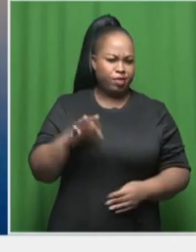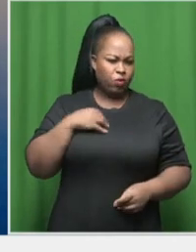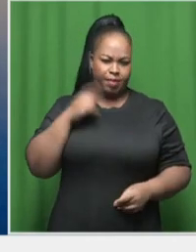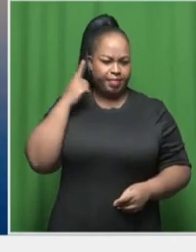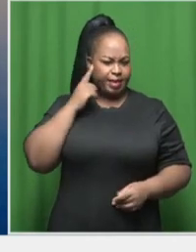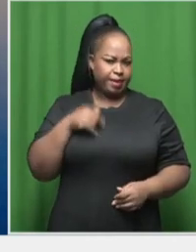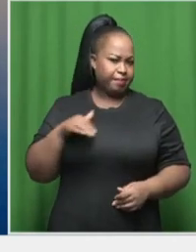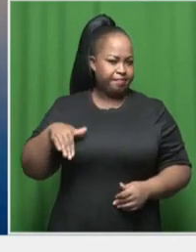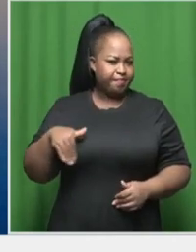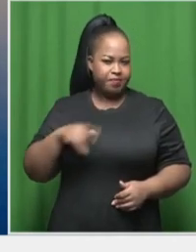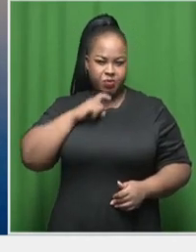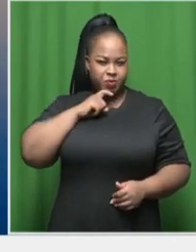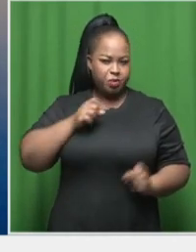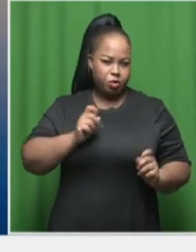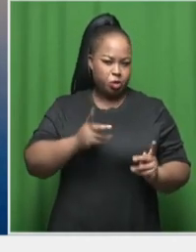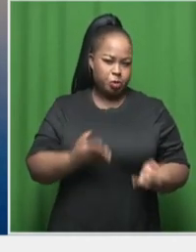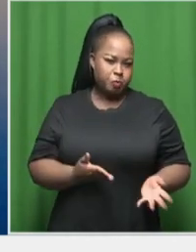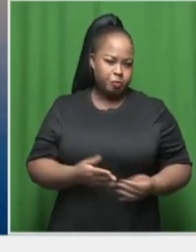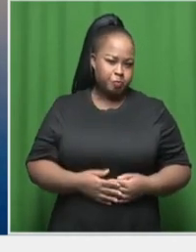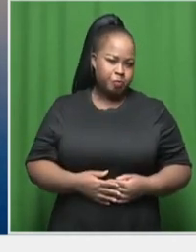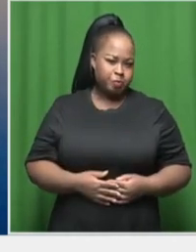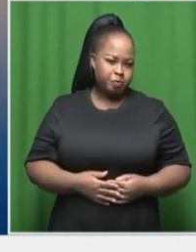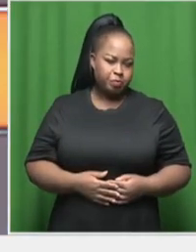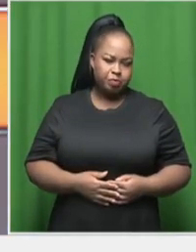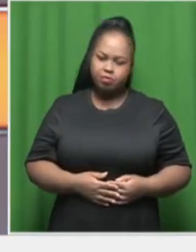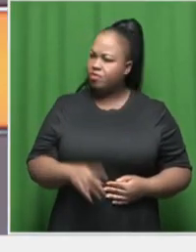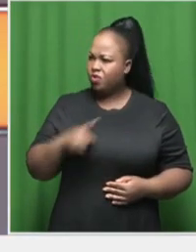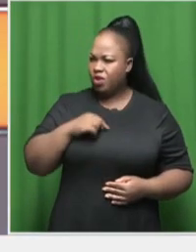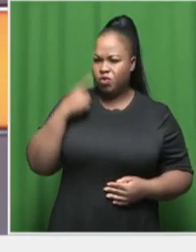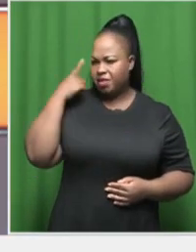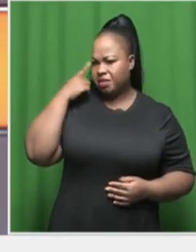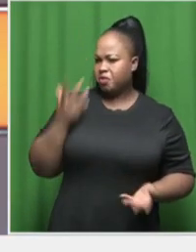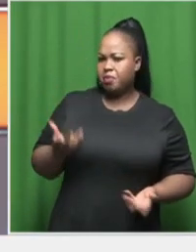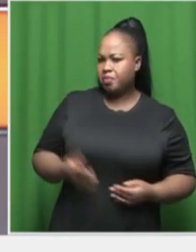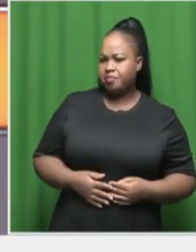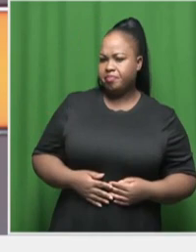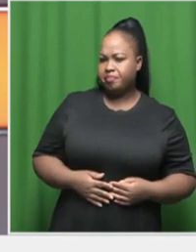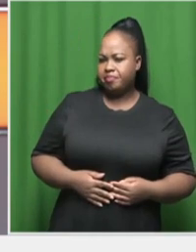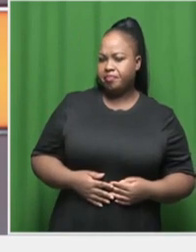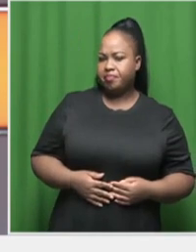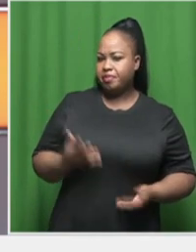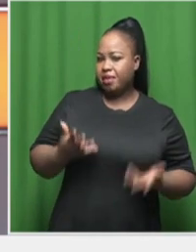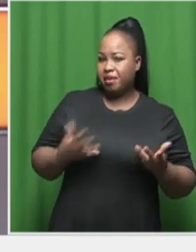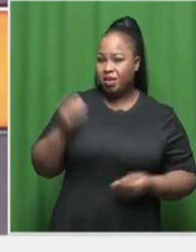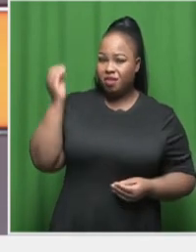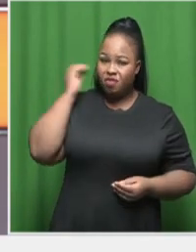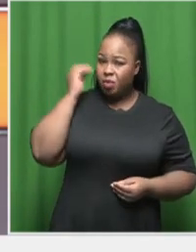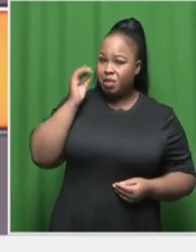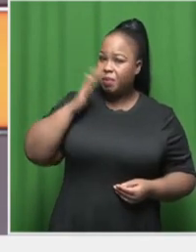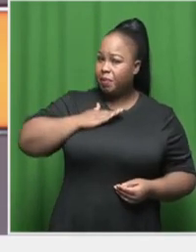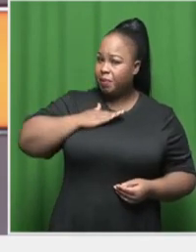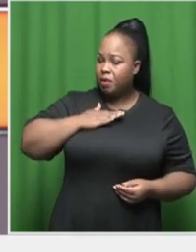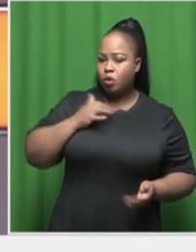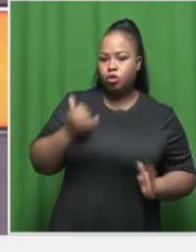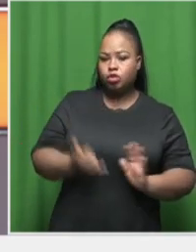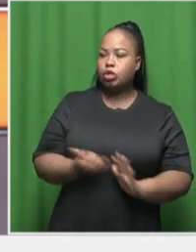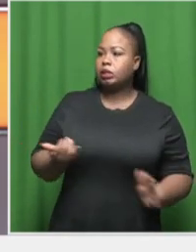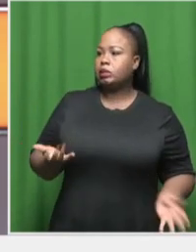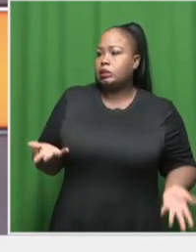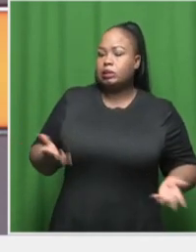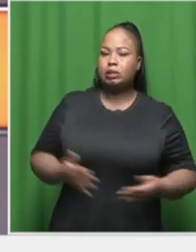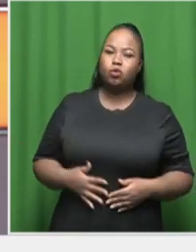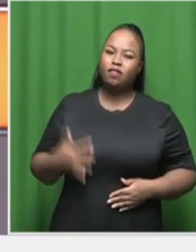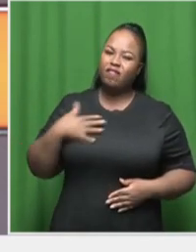kind of an advantage as the community ourselves. But why do you think that's the case, though? Is it lack of information or is it just simply